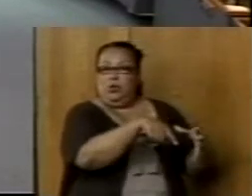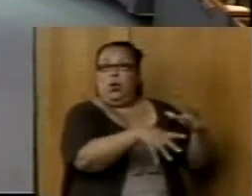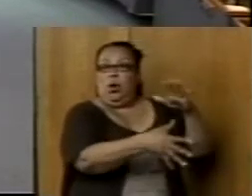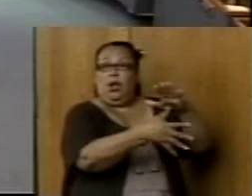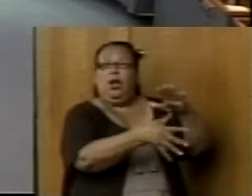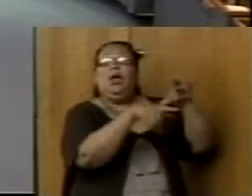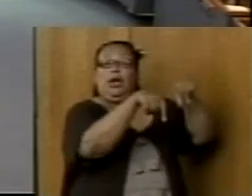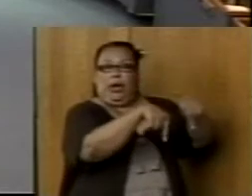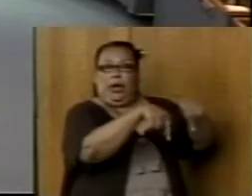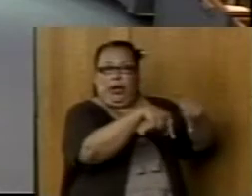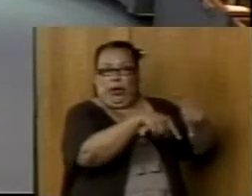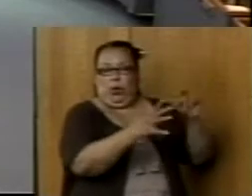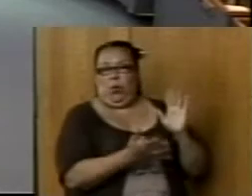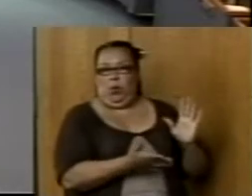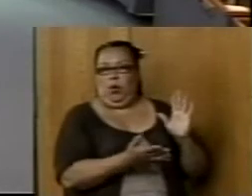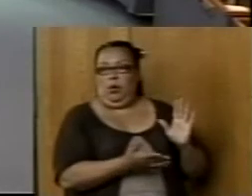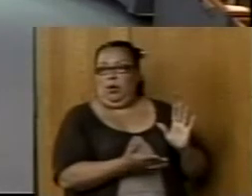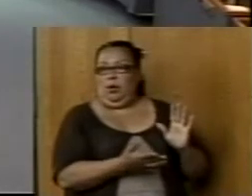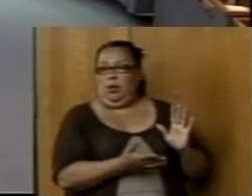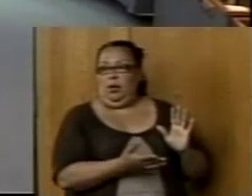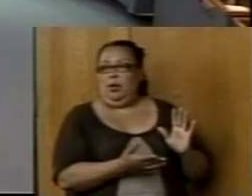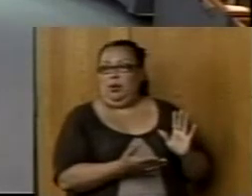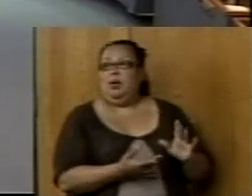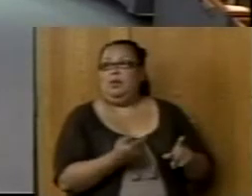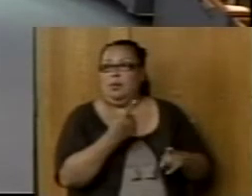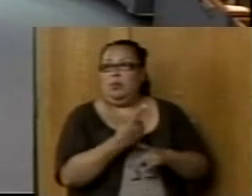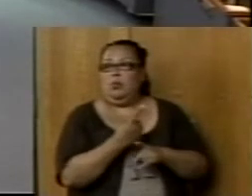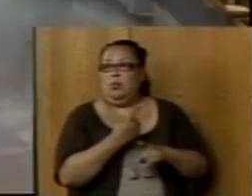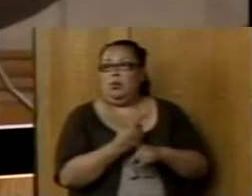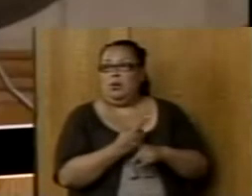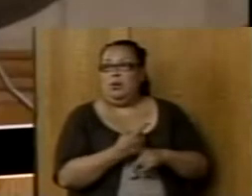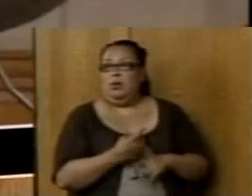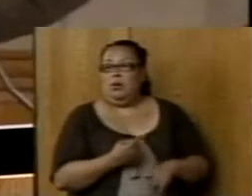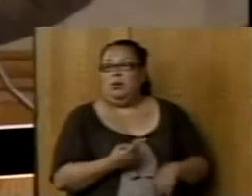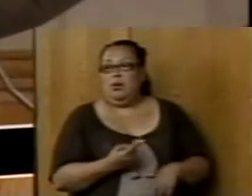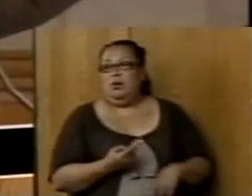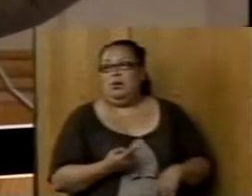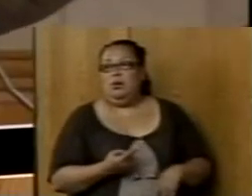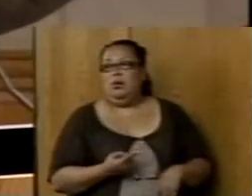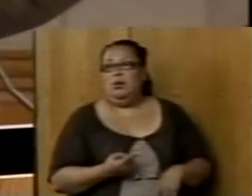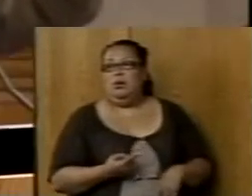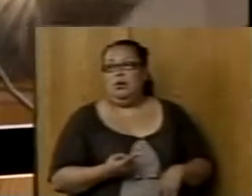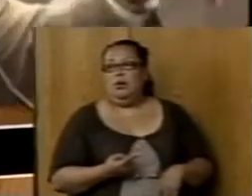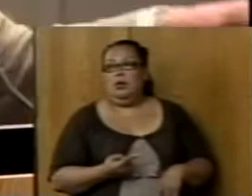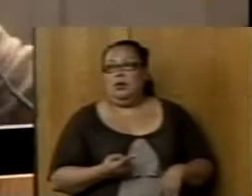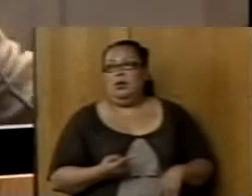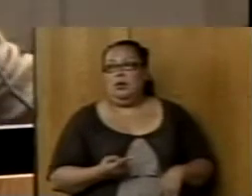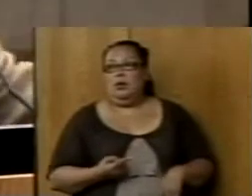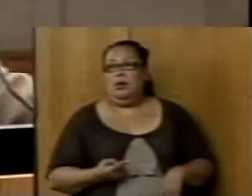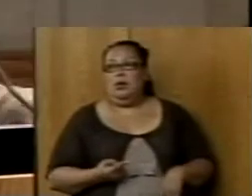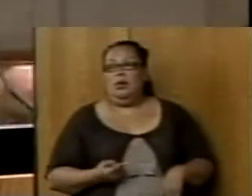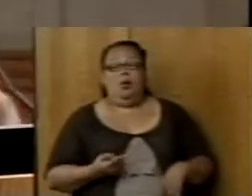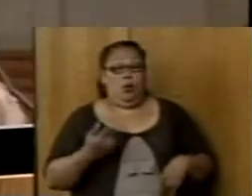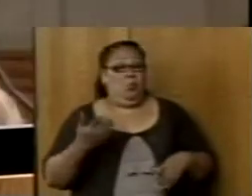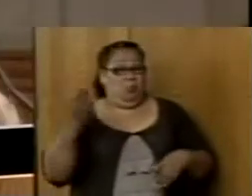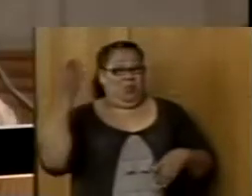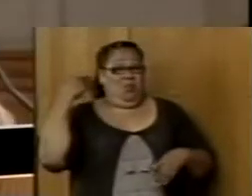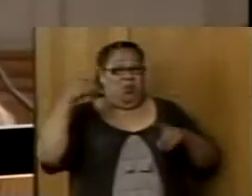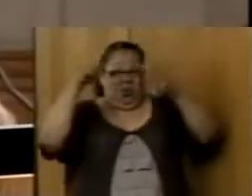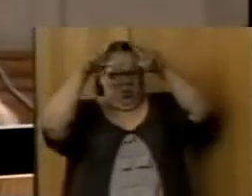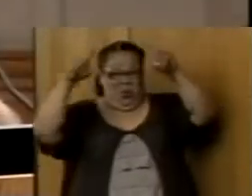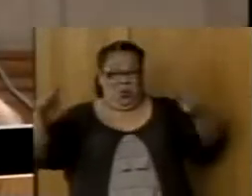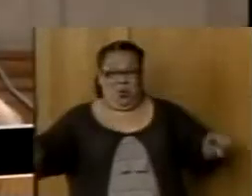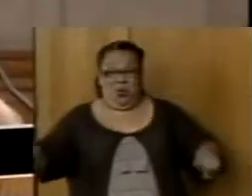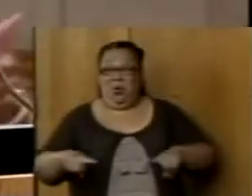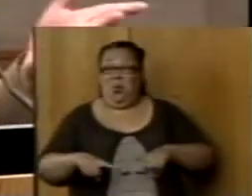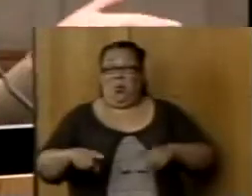seniority only applies in the Hannah cluster. Am I correct? That would be correct, ma'am. In the past, you could say, if a visual, you'd have one giant pyramid. Right. You